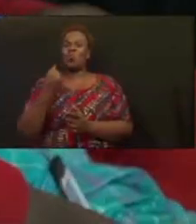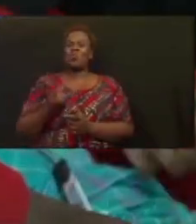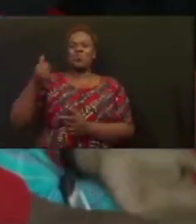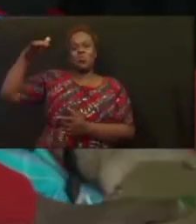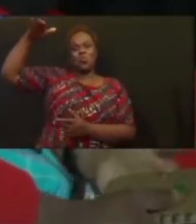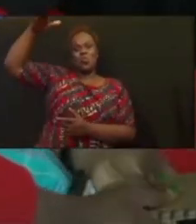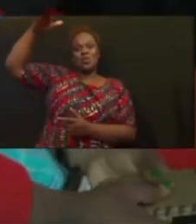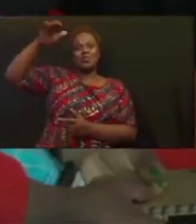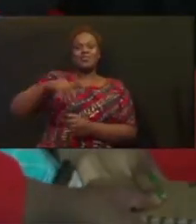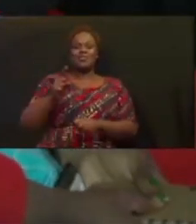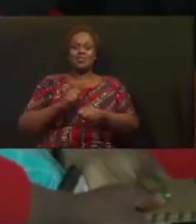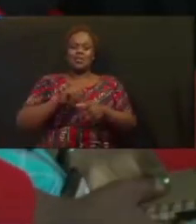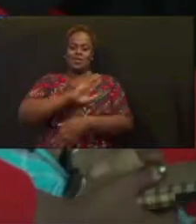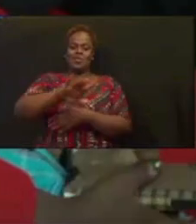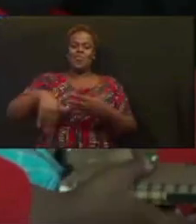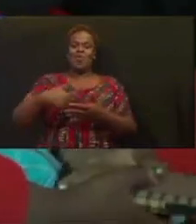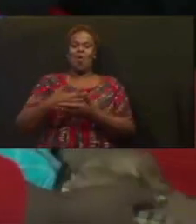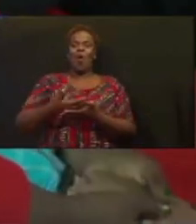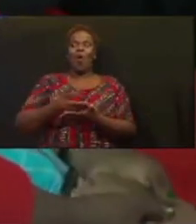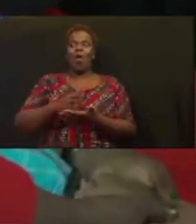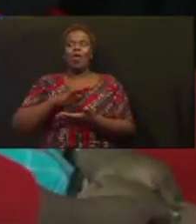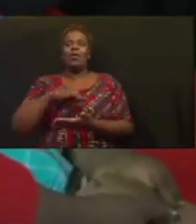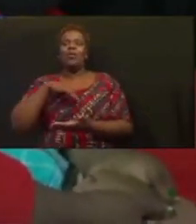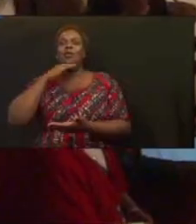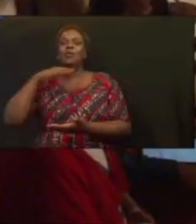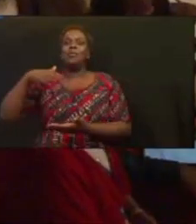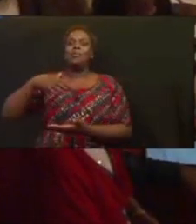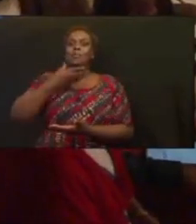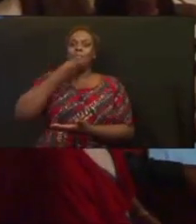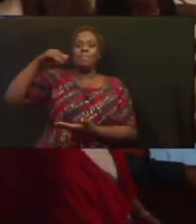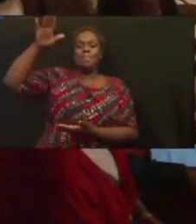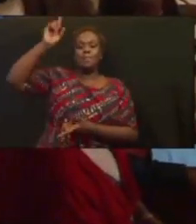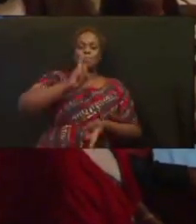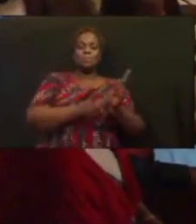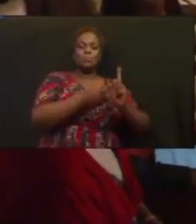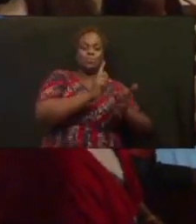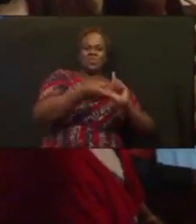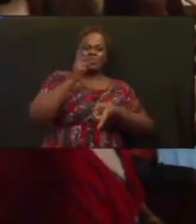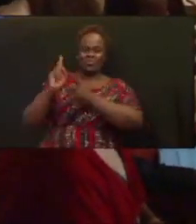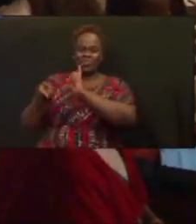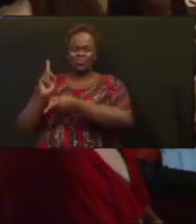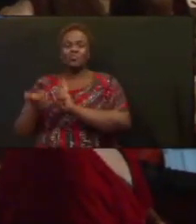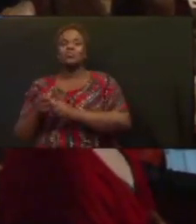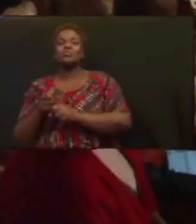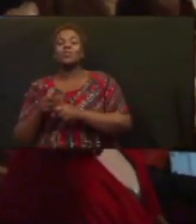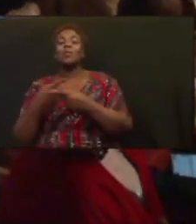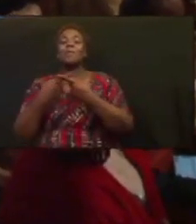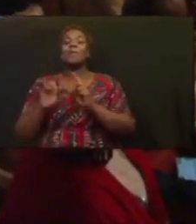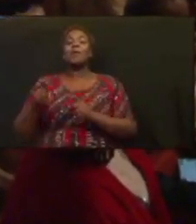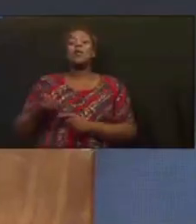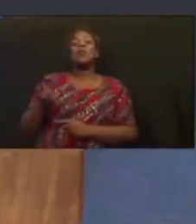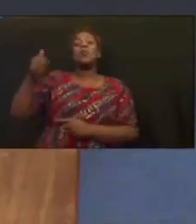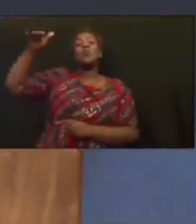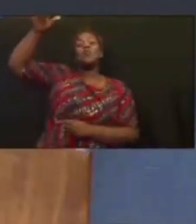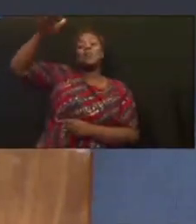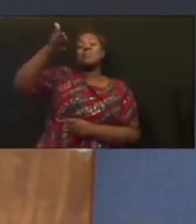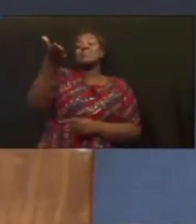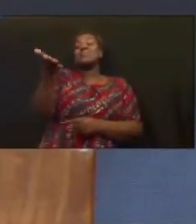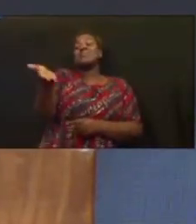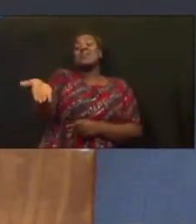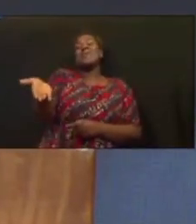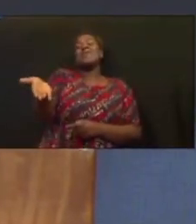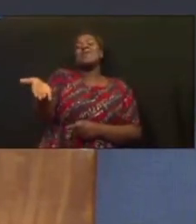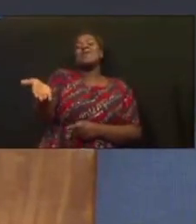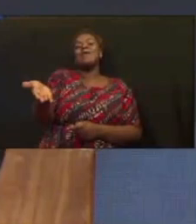When all the men ran away, there she was. And the virtue that helped her to find Jesus was